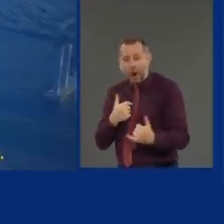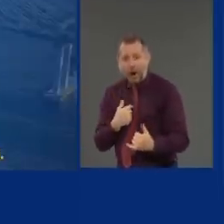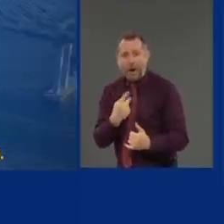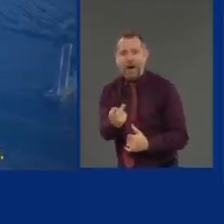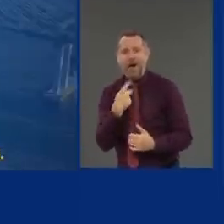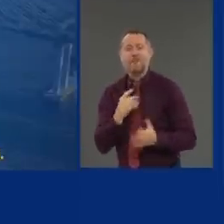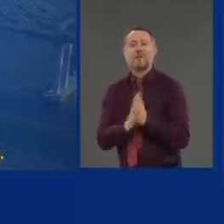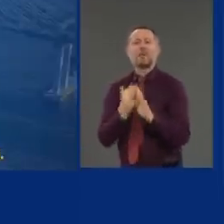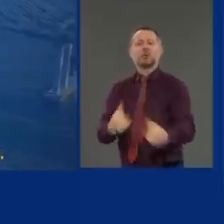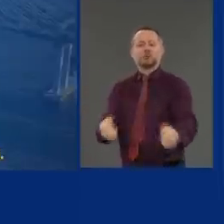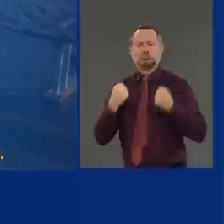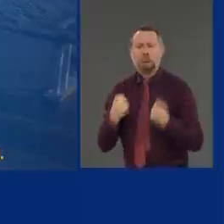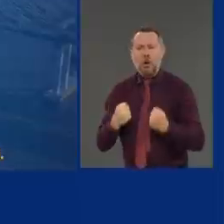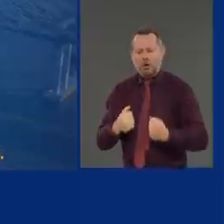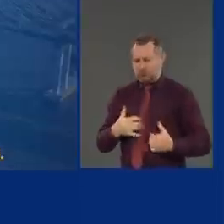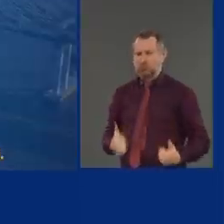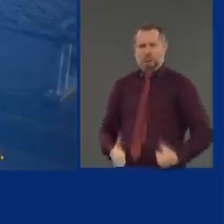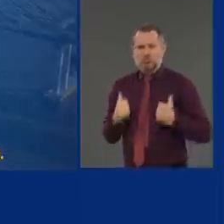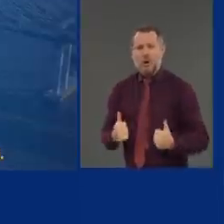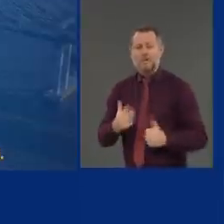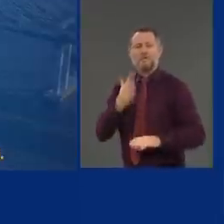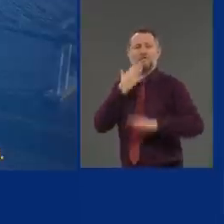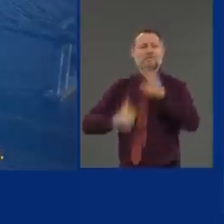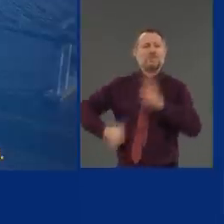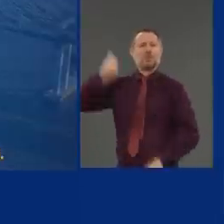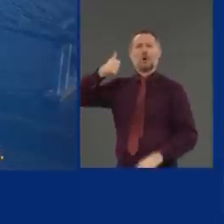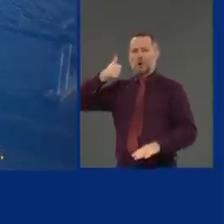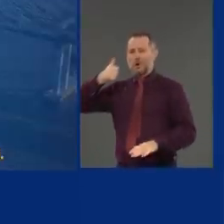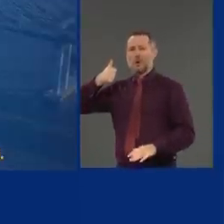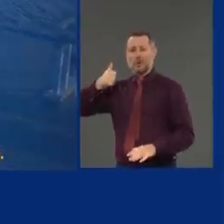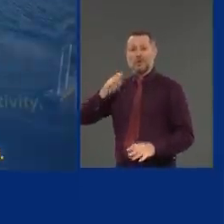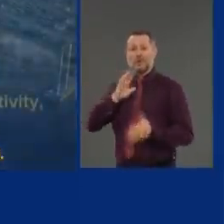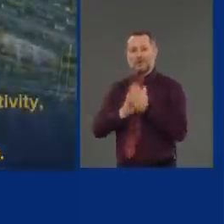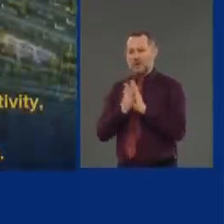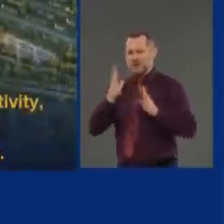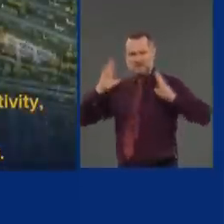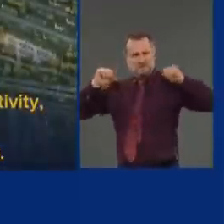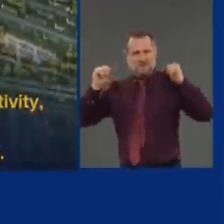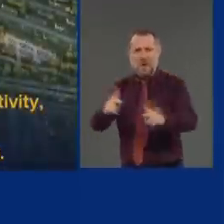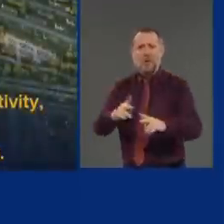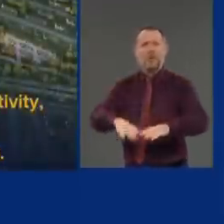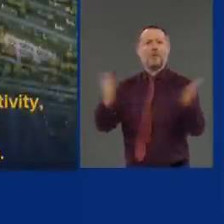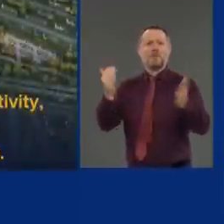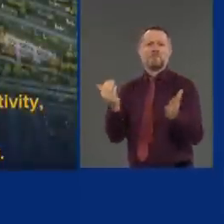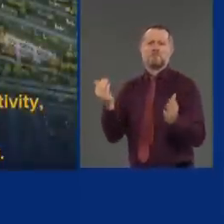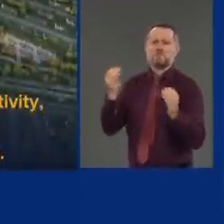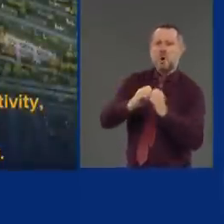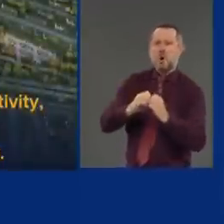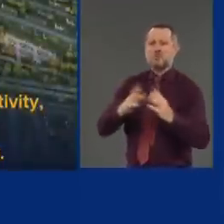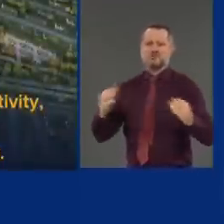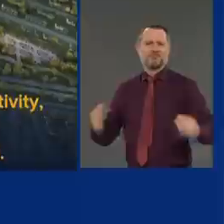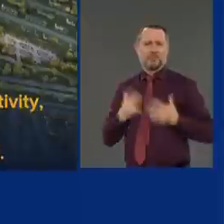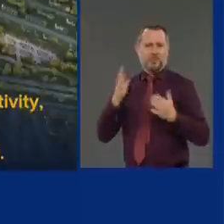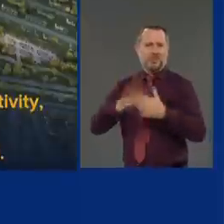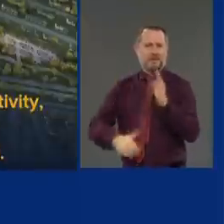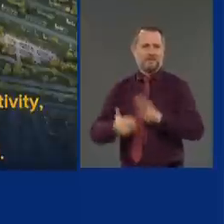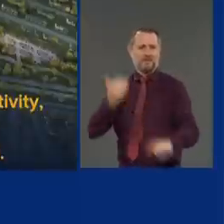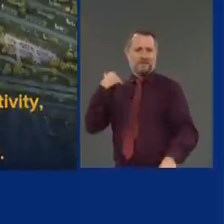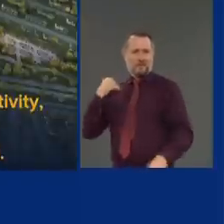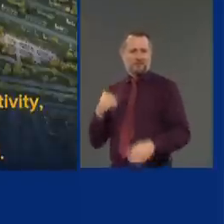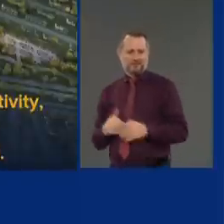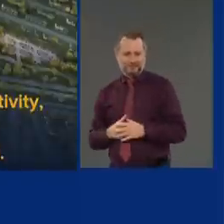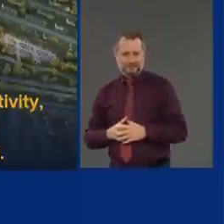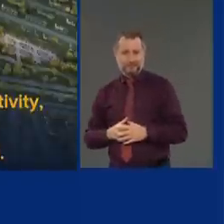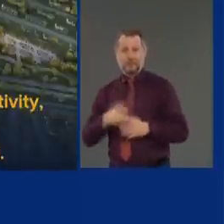and now we're better, and now we're going to come back more revitalized than ever before. Take these